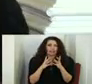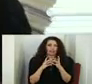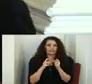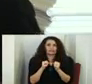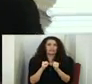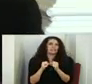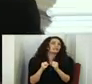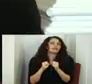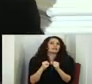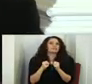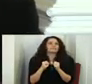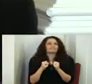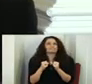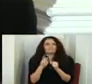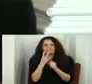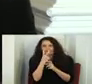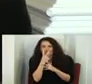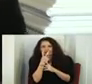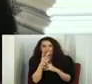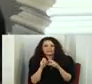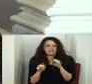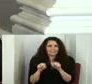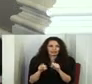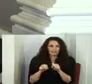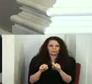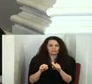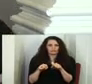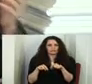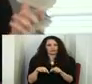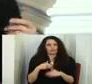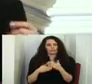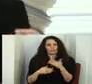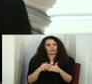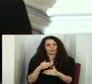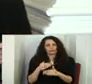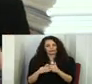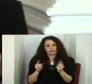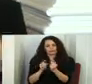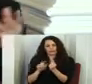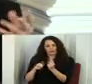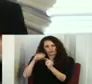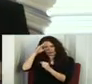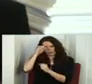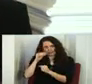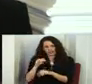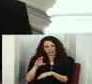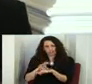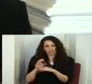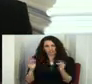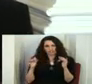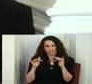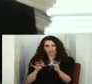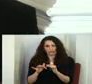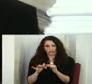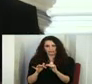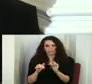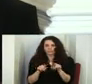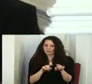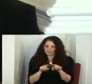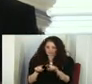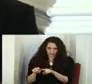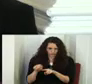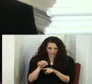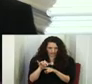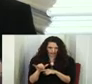teeth, lots of questioning. And in the process, had met another man at a church gathering, of all things, who was also